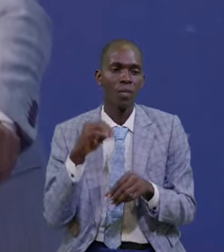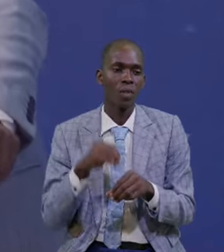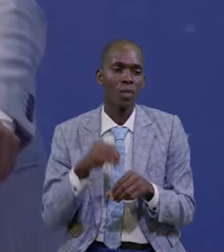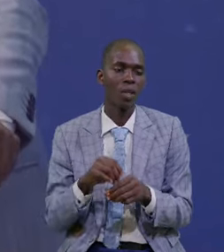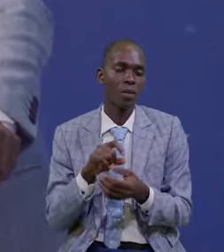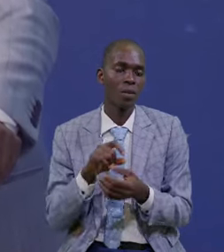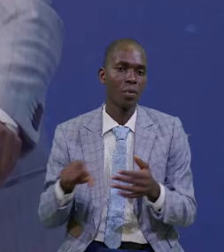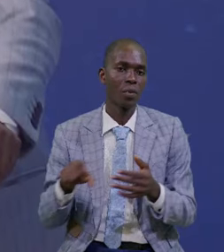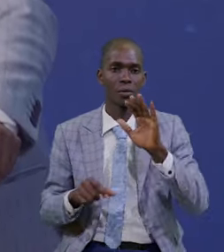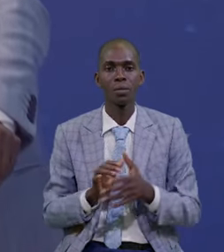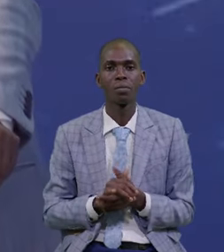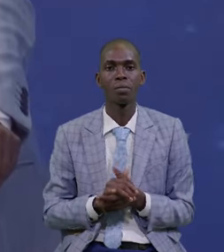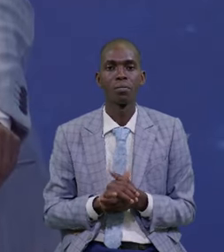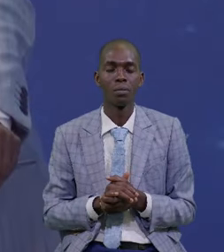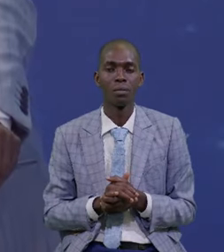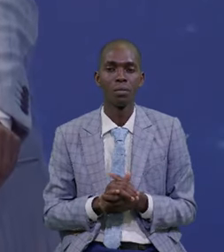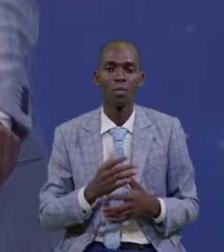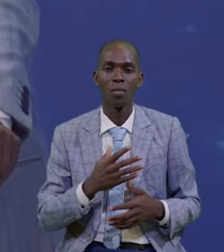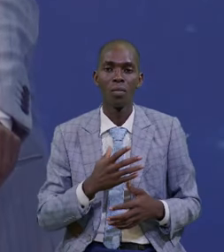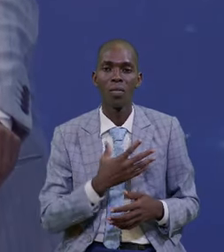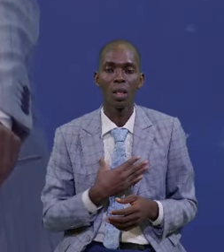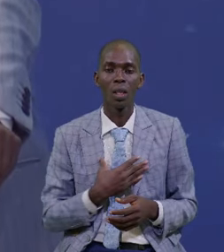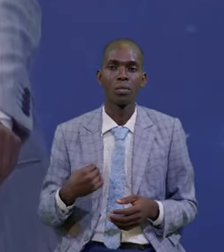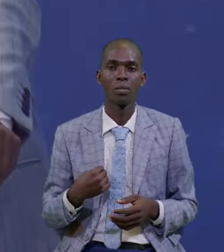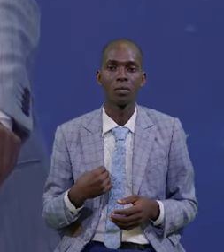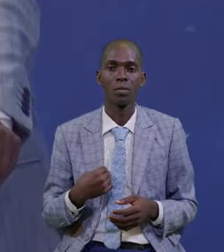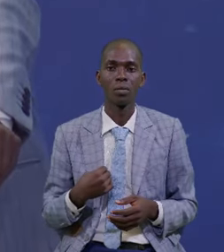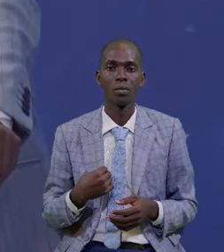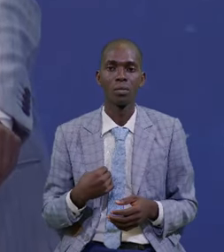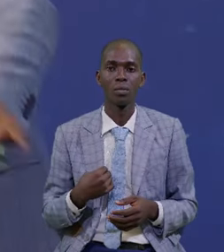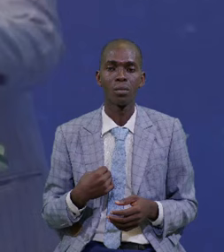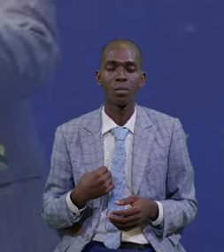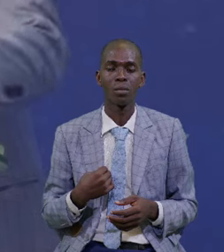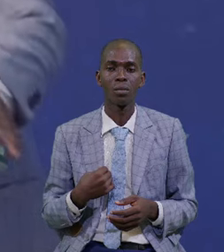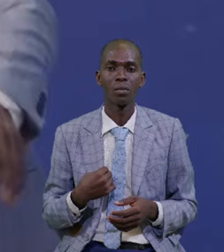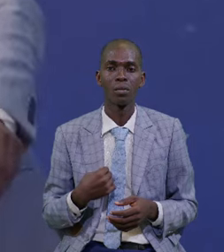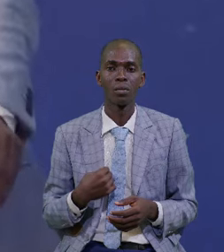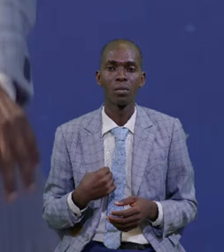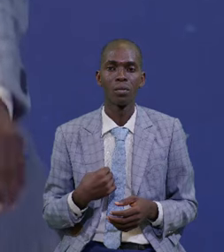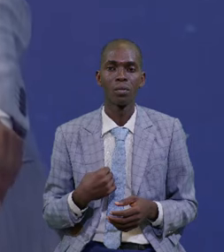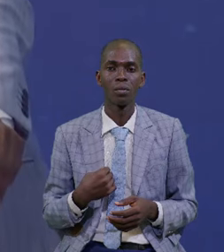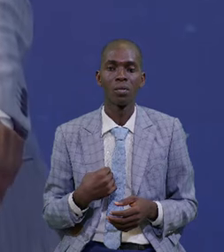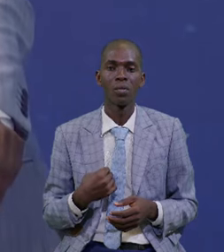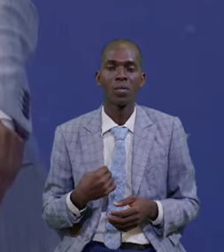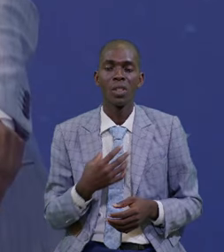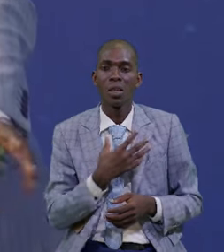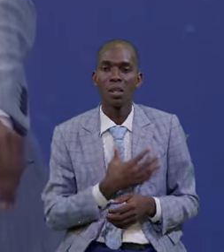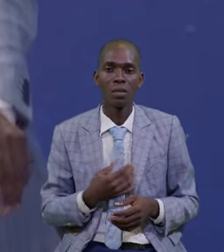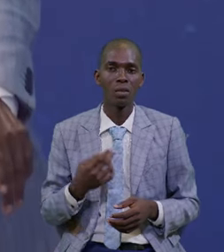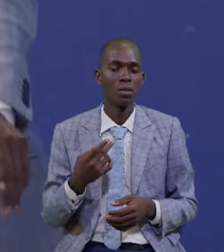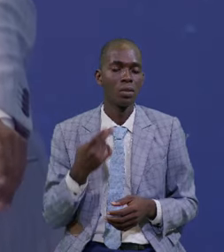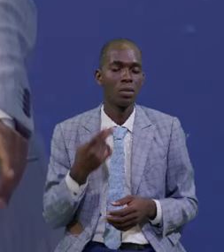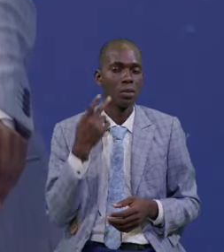5, and seeing the same pleased the